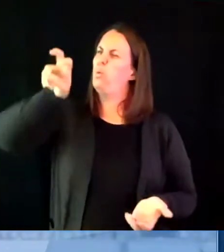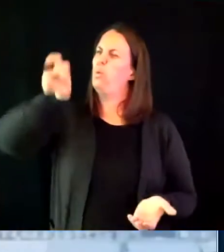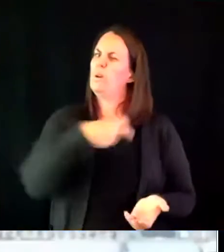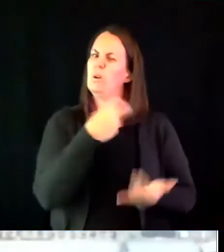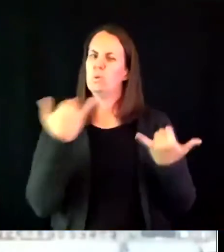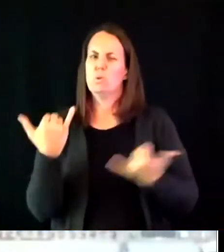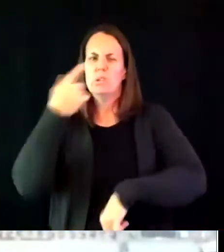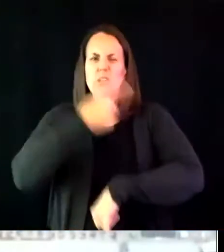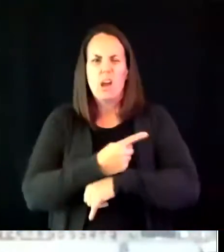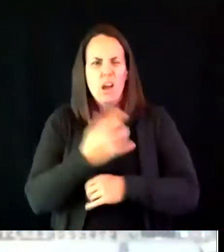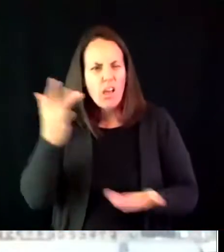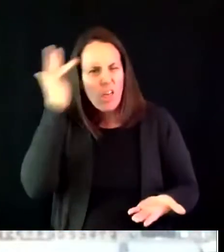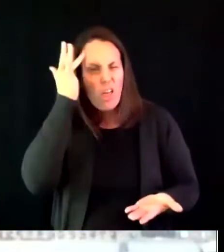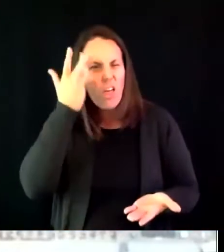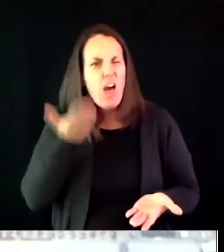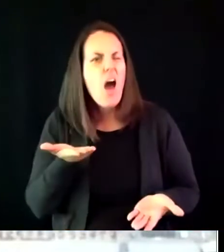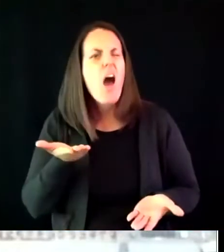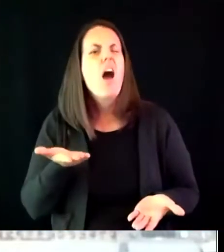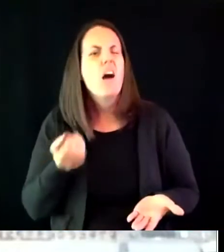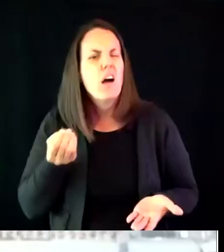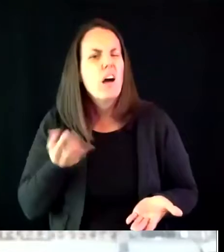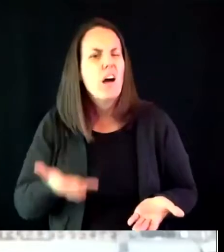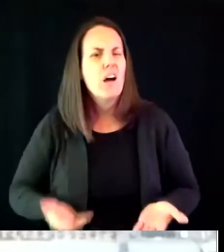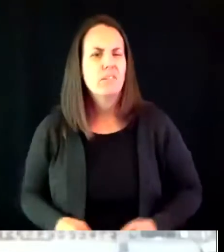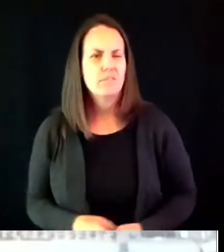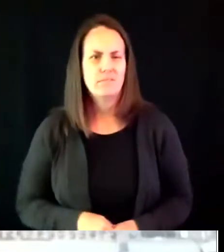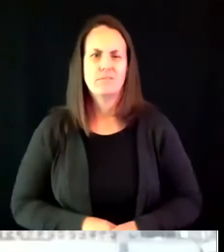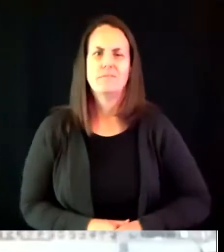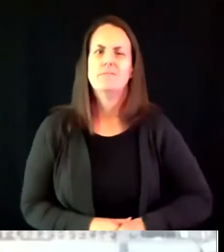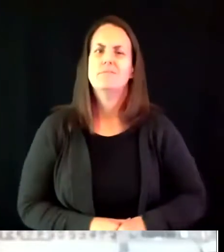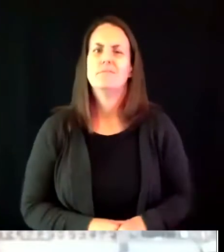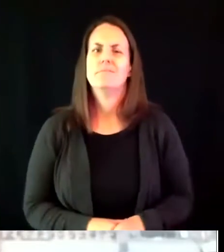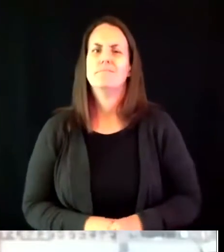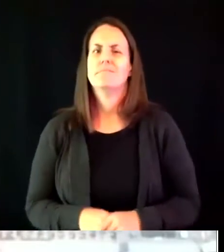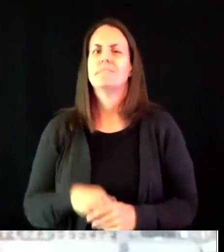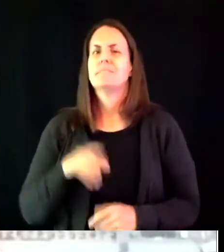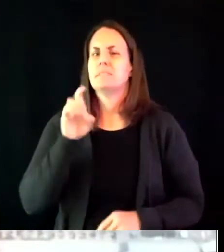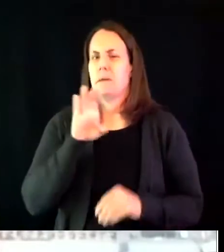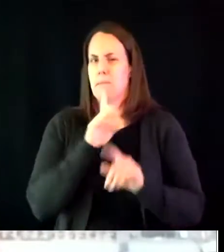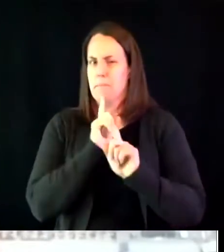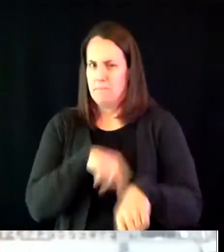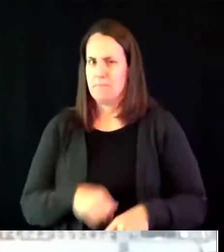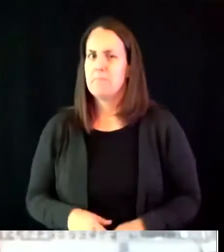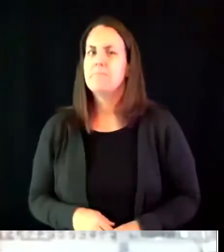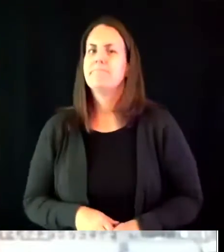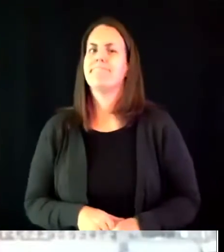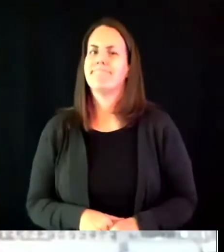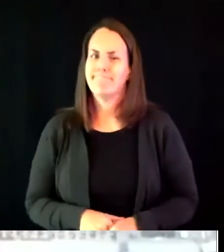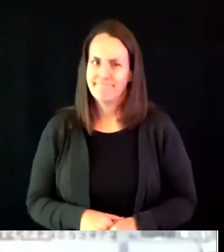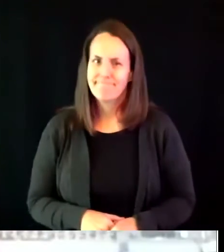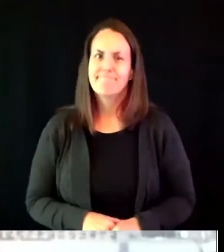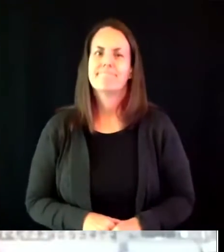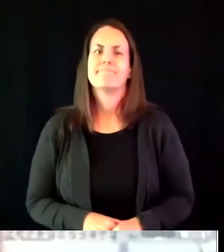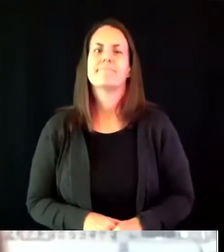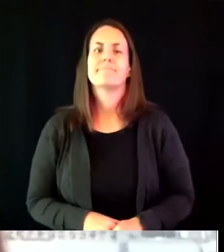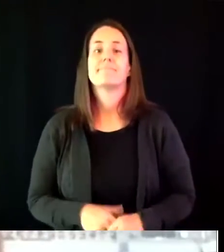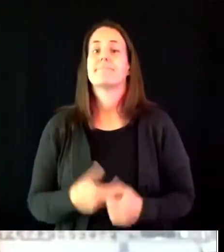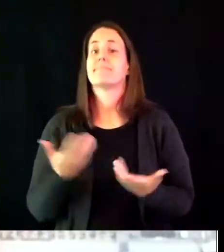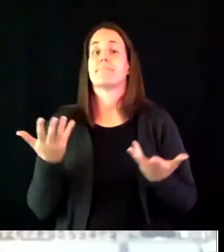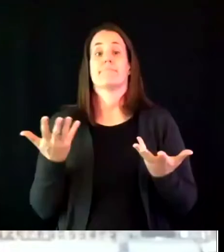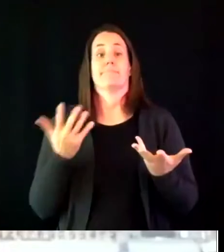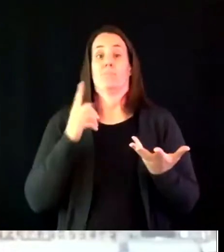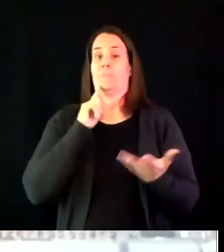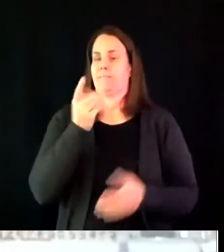Terry, it goes back to what I said earlier. Hospital census varies from day to day to day to day. So, for